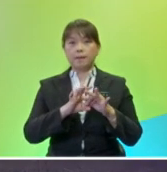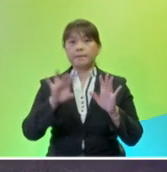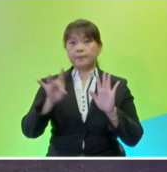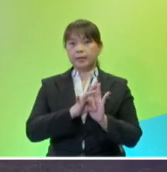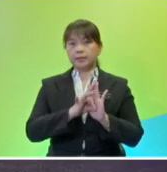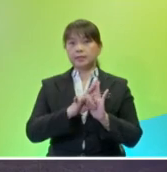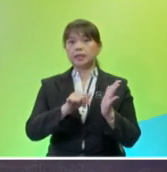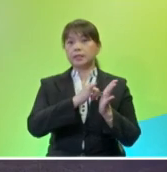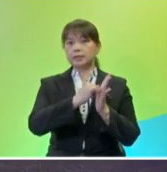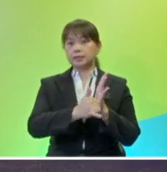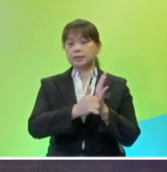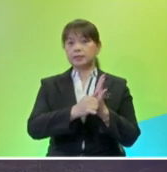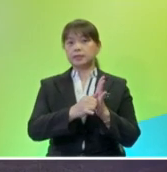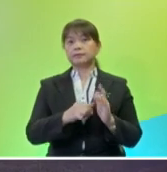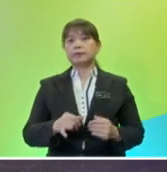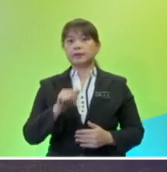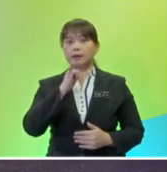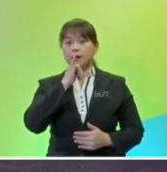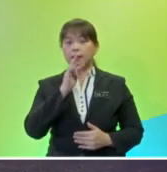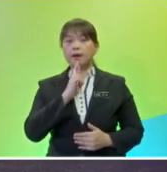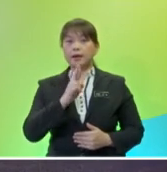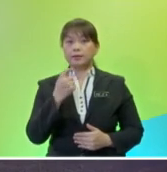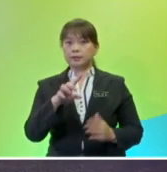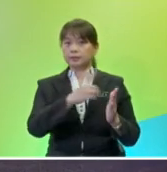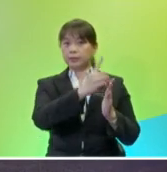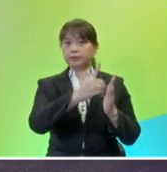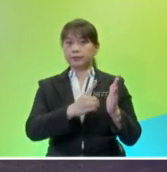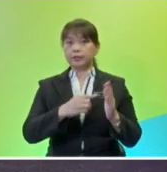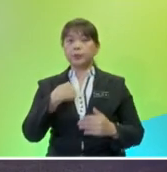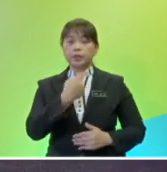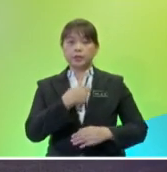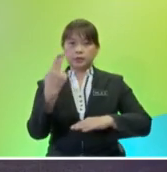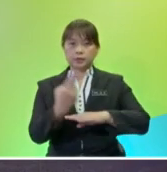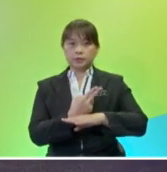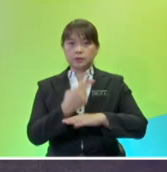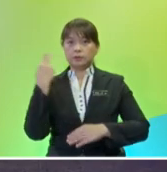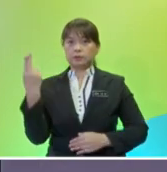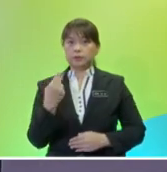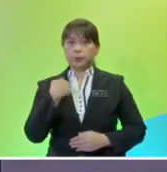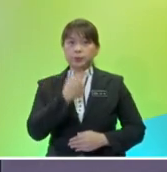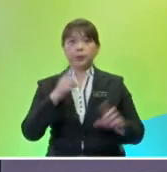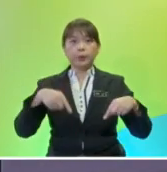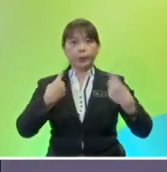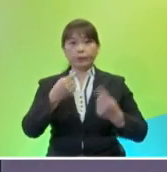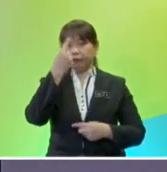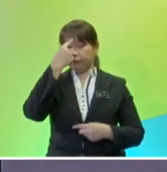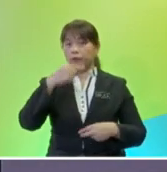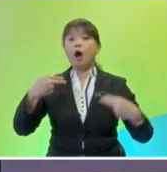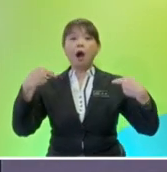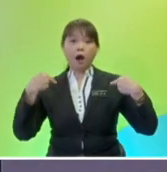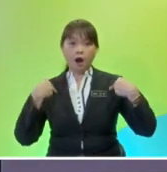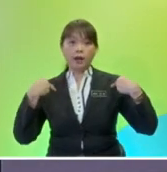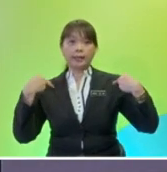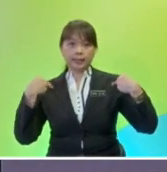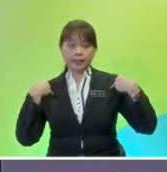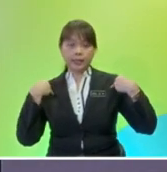These are actually decoratives that we use. Usually when we go for holidays or we go travel, we buy the